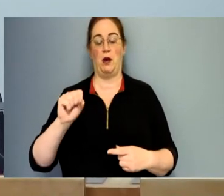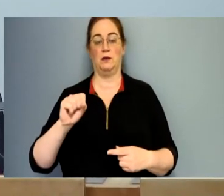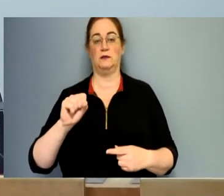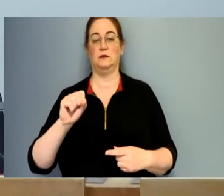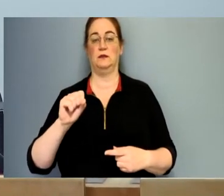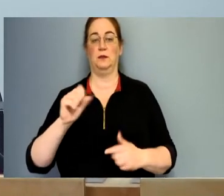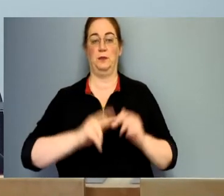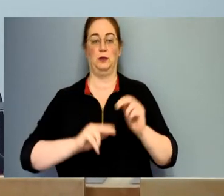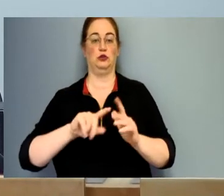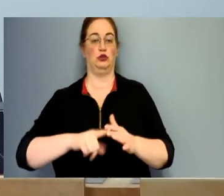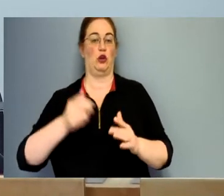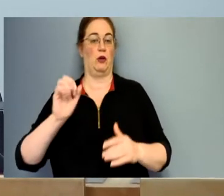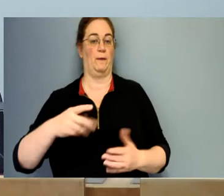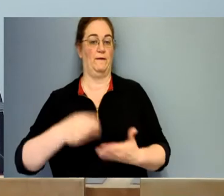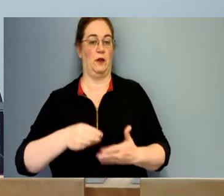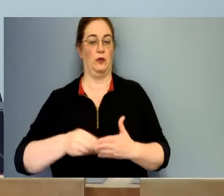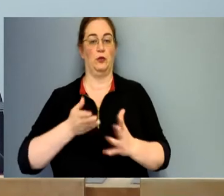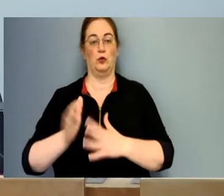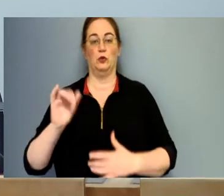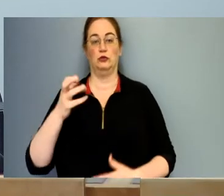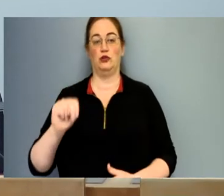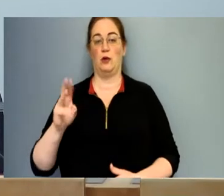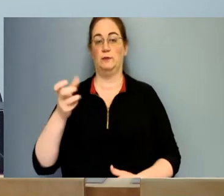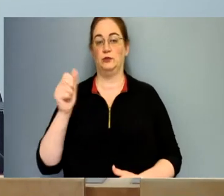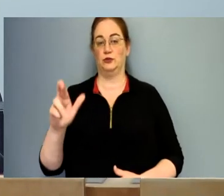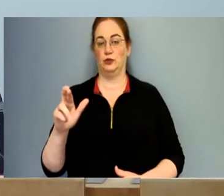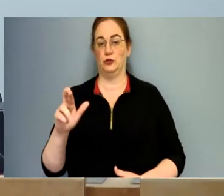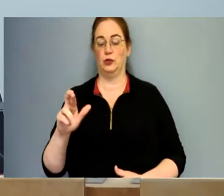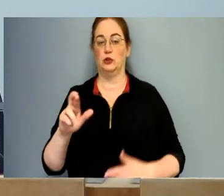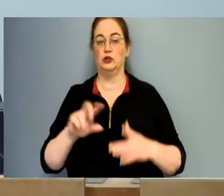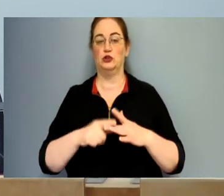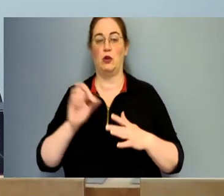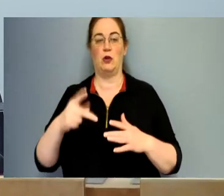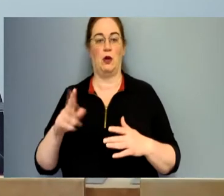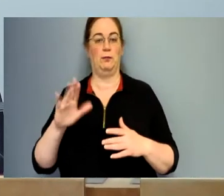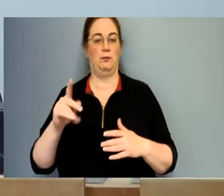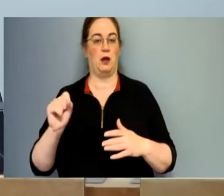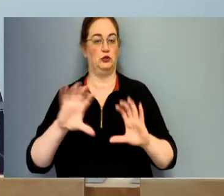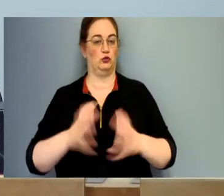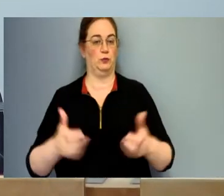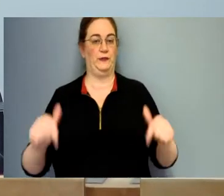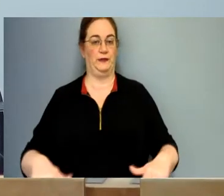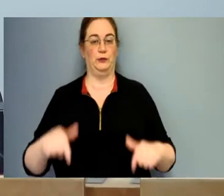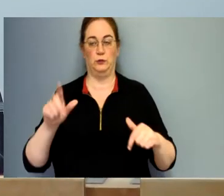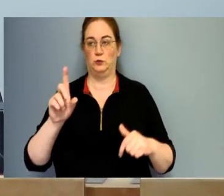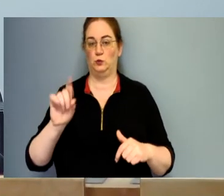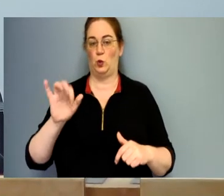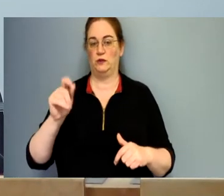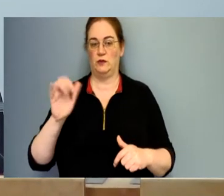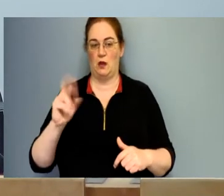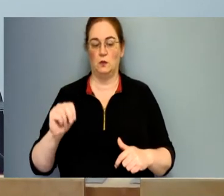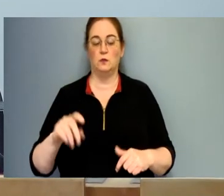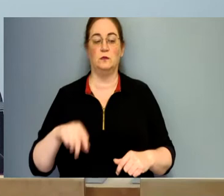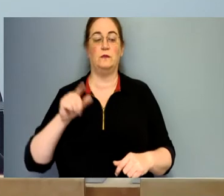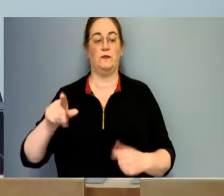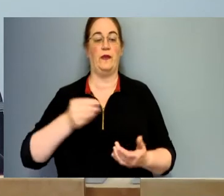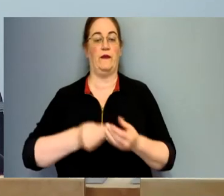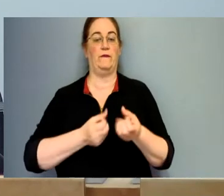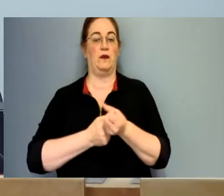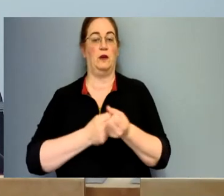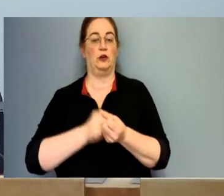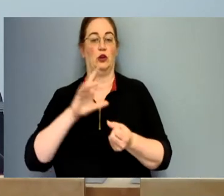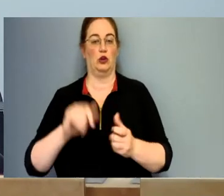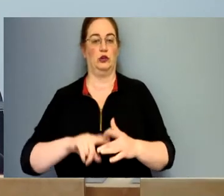investment through John Mercer at the Startup Buck's group here in Doylestown. They fund